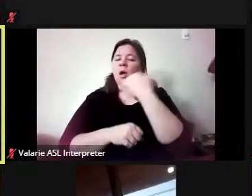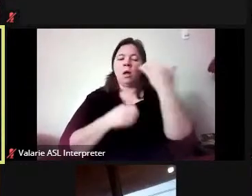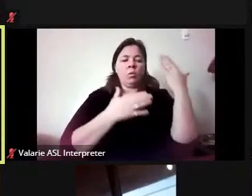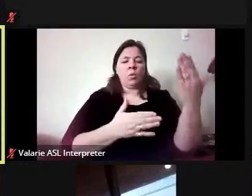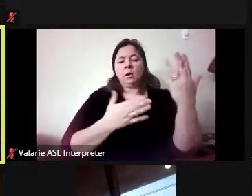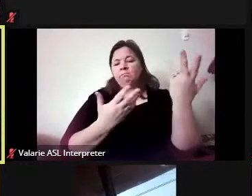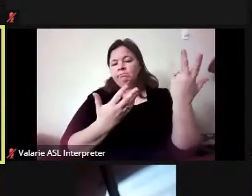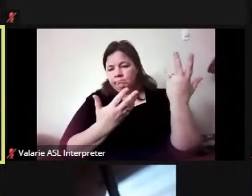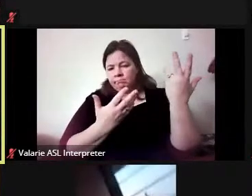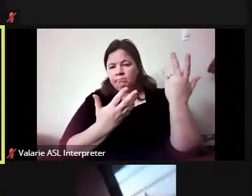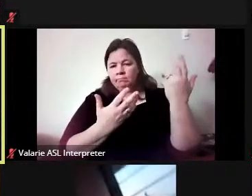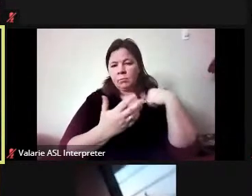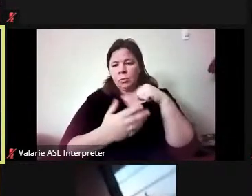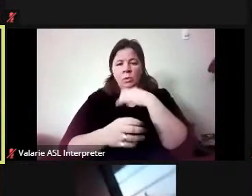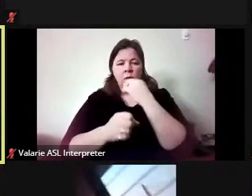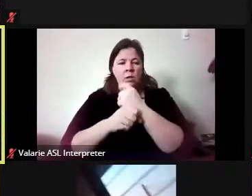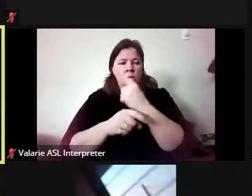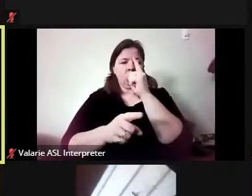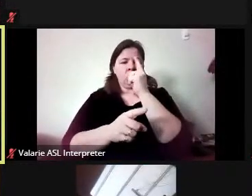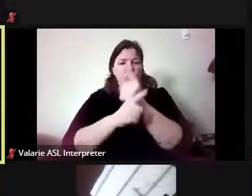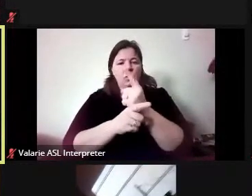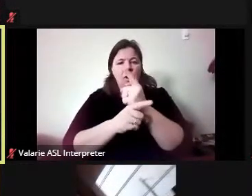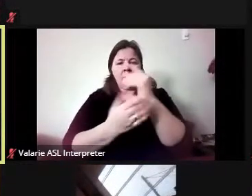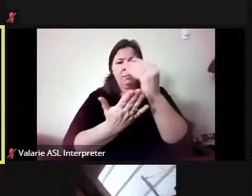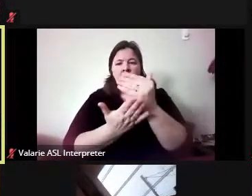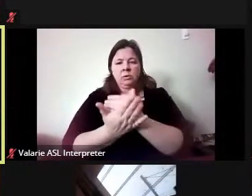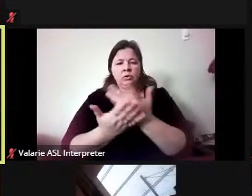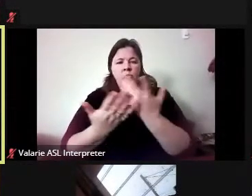hope we get the right message across there.